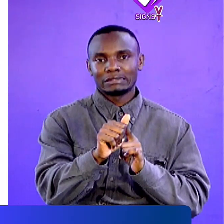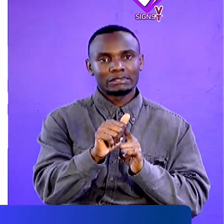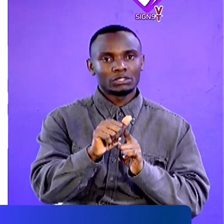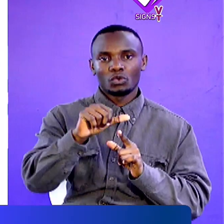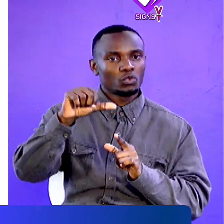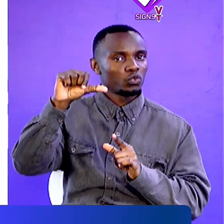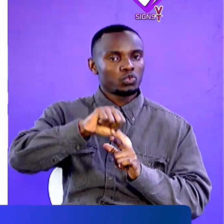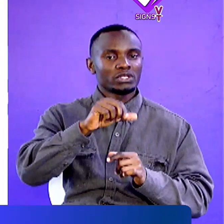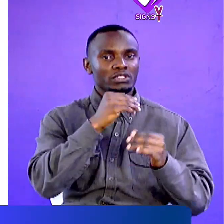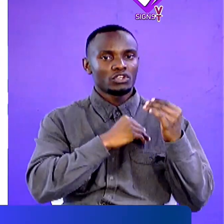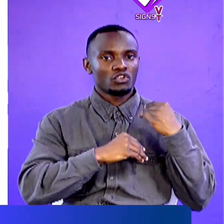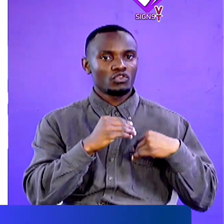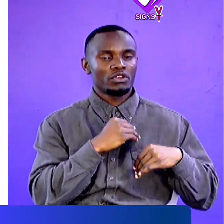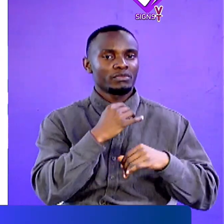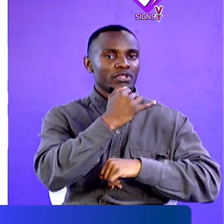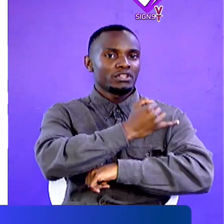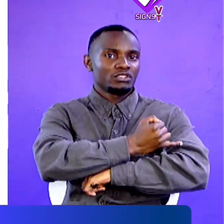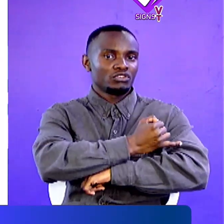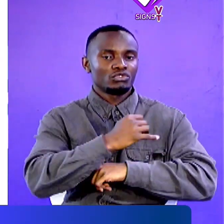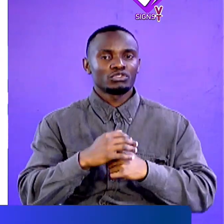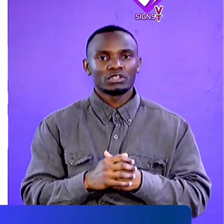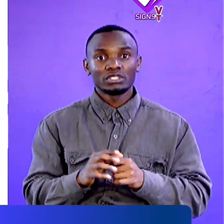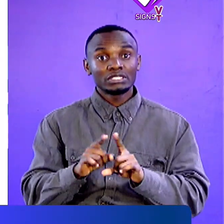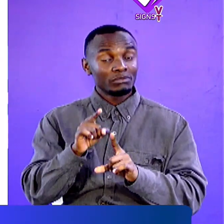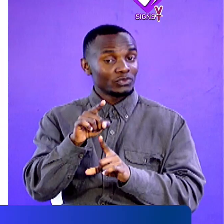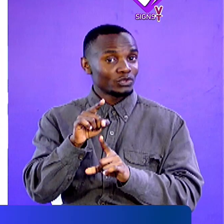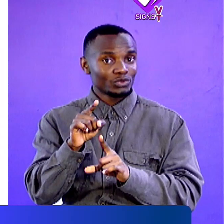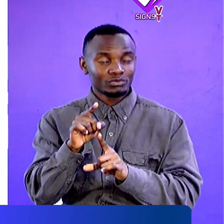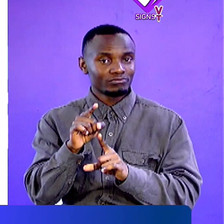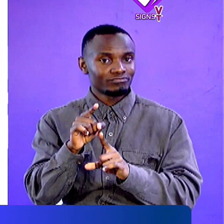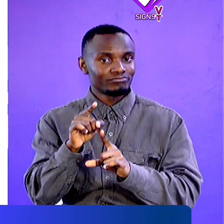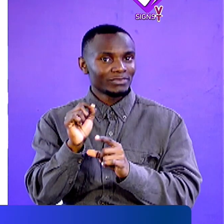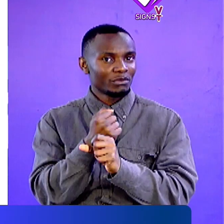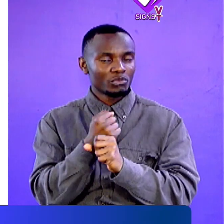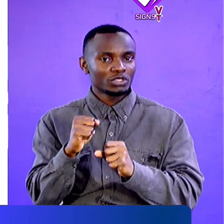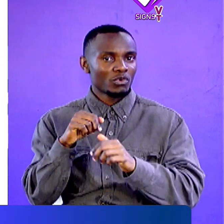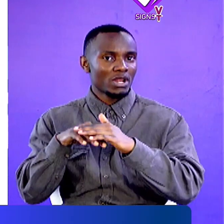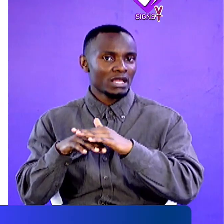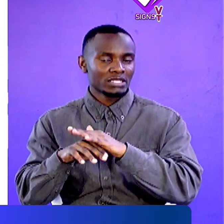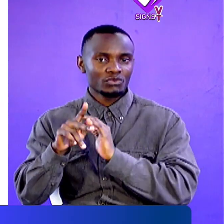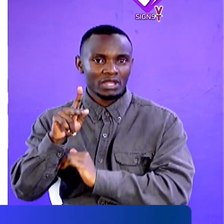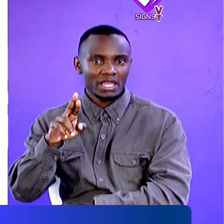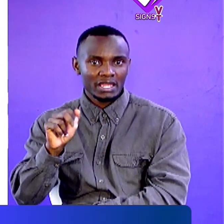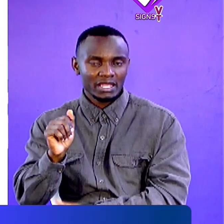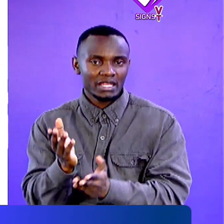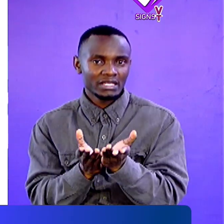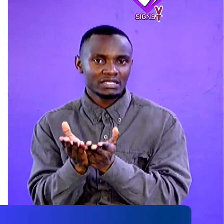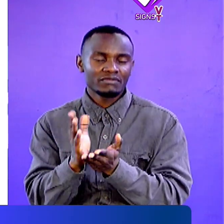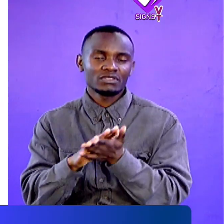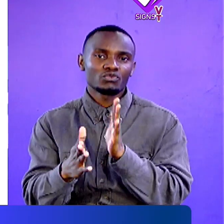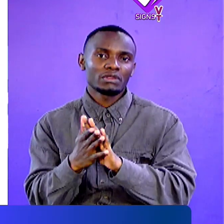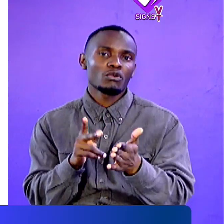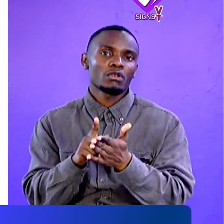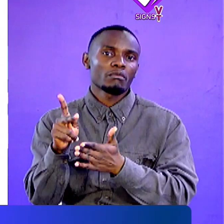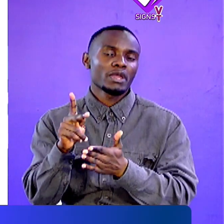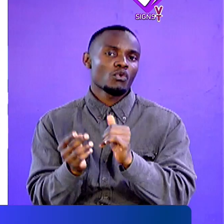are not likely to access Kenya Revenue Authority services without paying a bribe. Now, according to a new